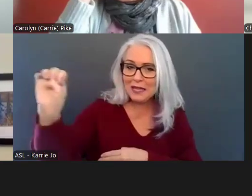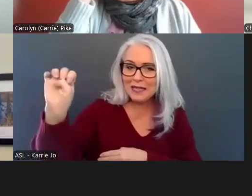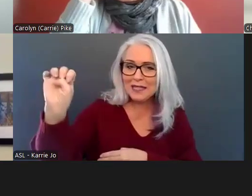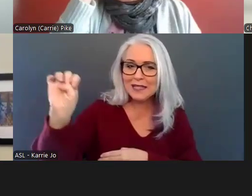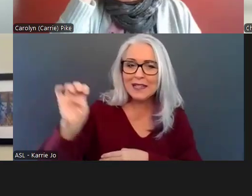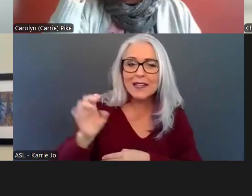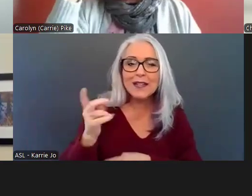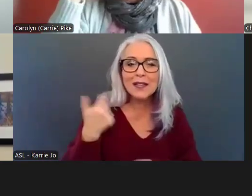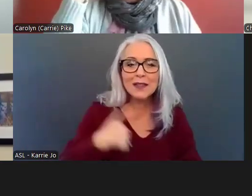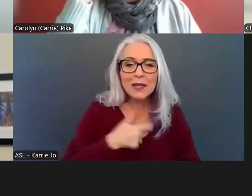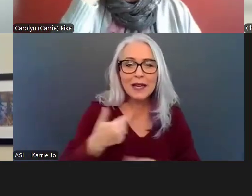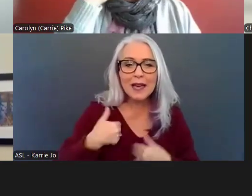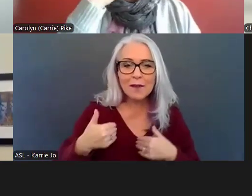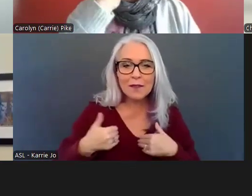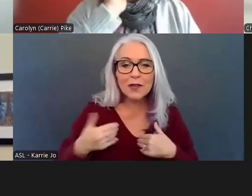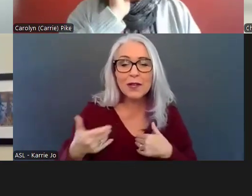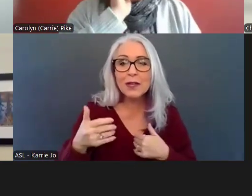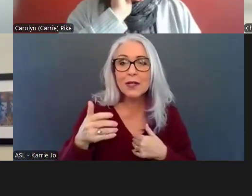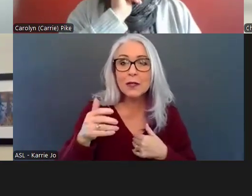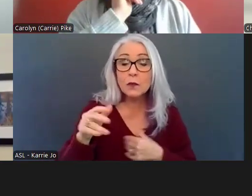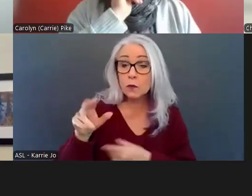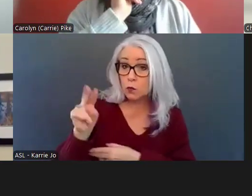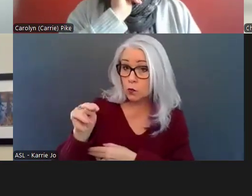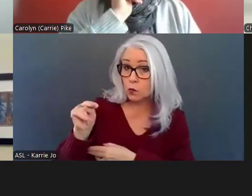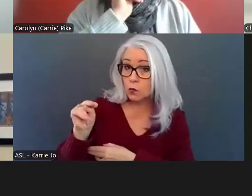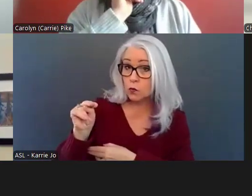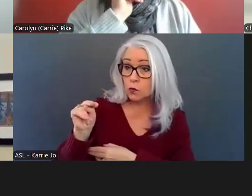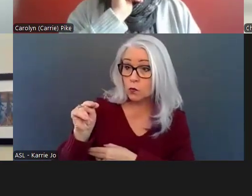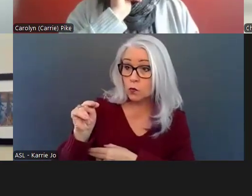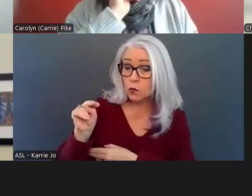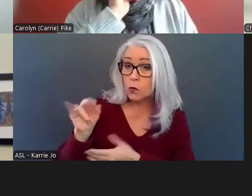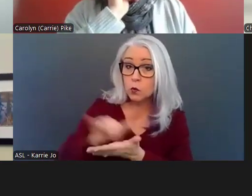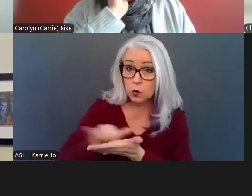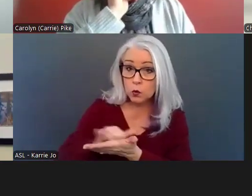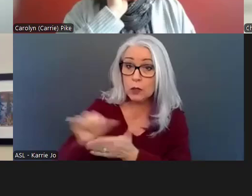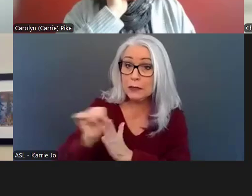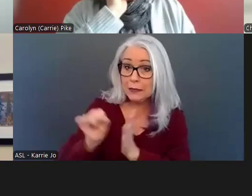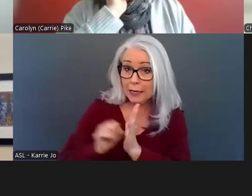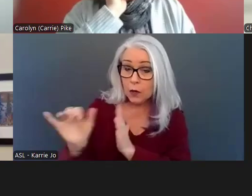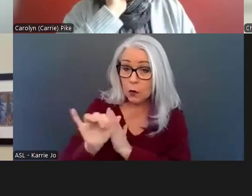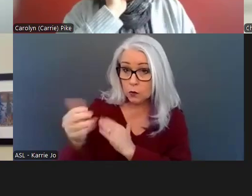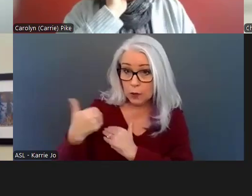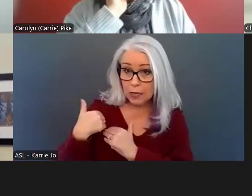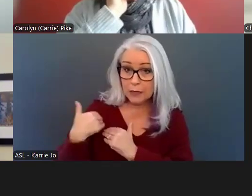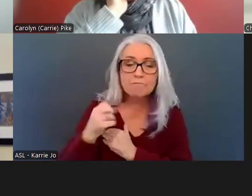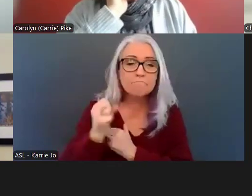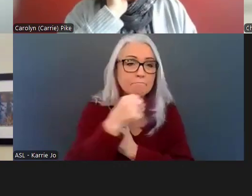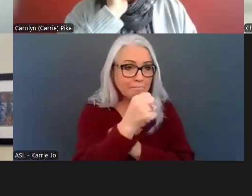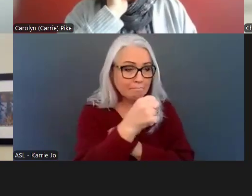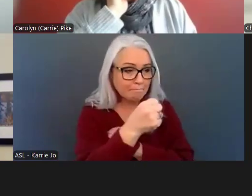forest nursery anymore. And again, New York State does too. Yeah, New York State does too. That's right. But I mean, they